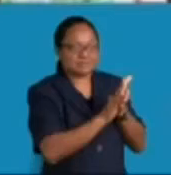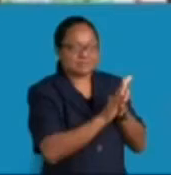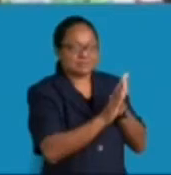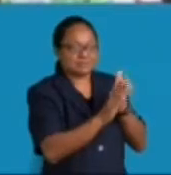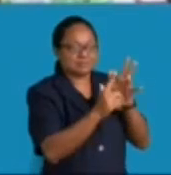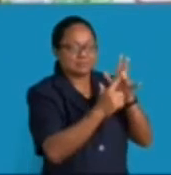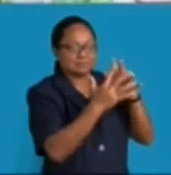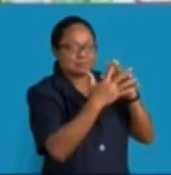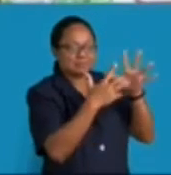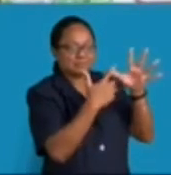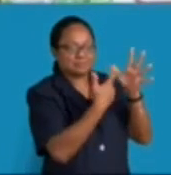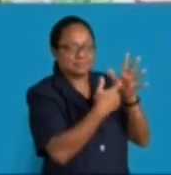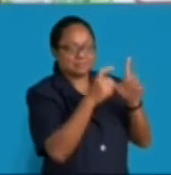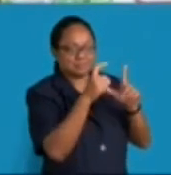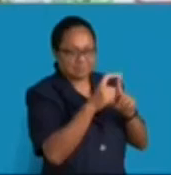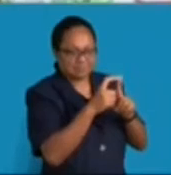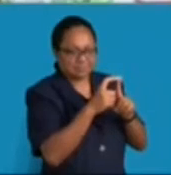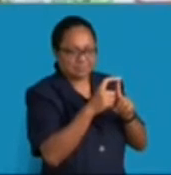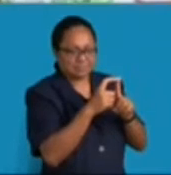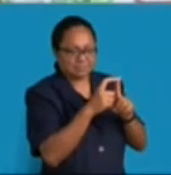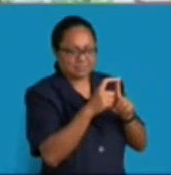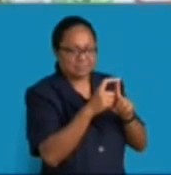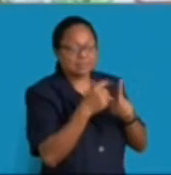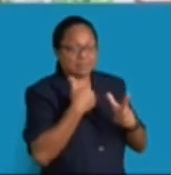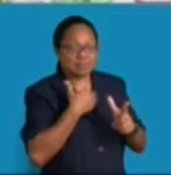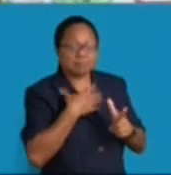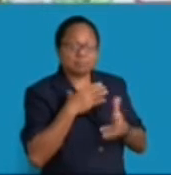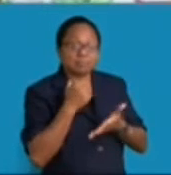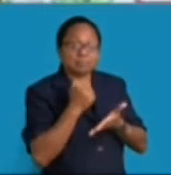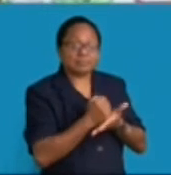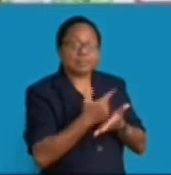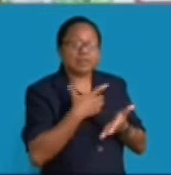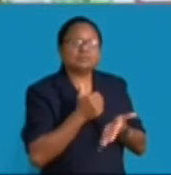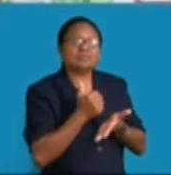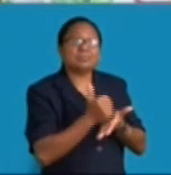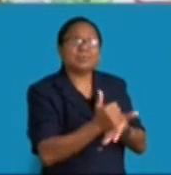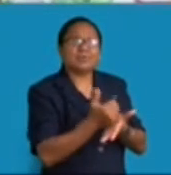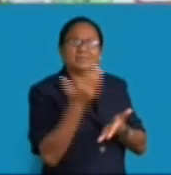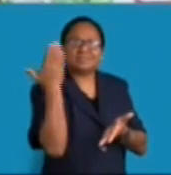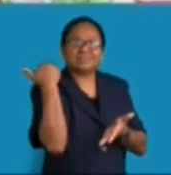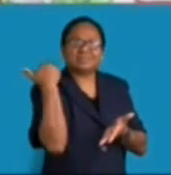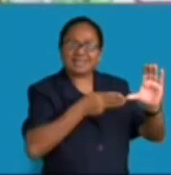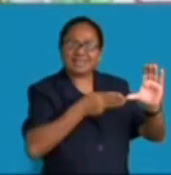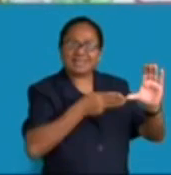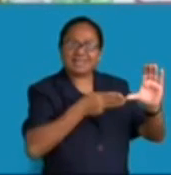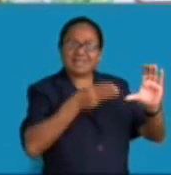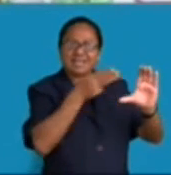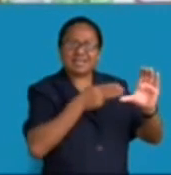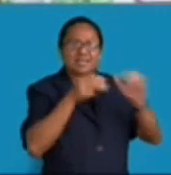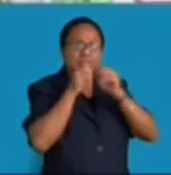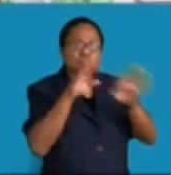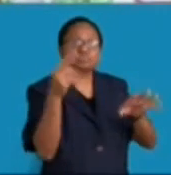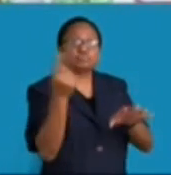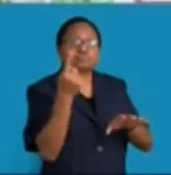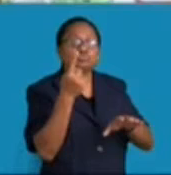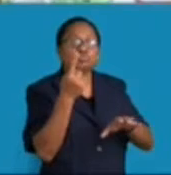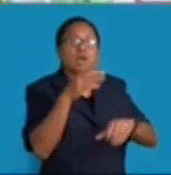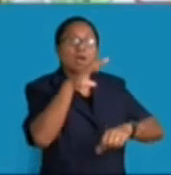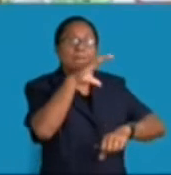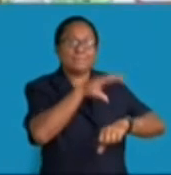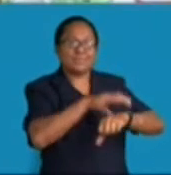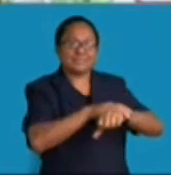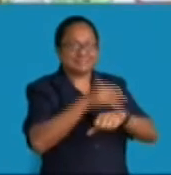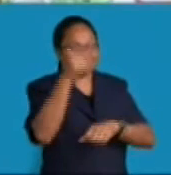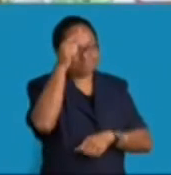Also, I wish to affirm and support the media release put out by the Commissioner of Police on the 24th of